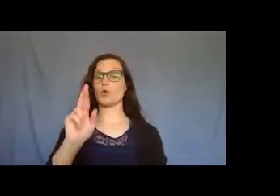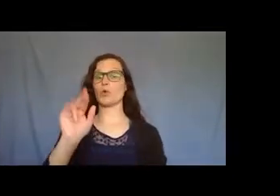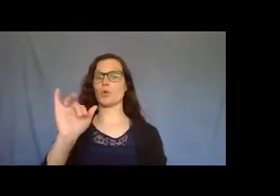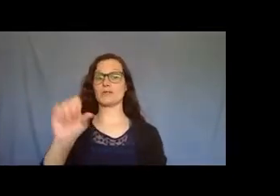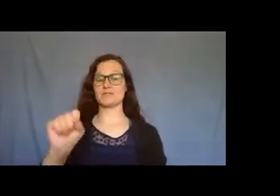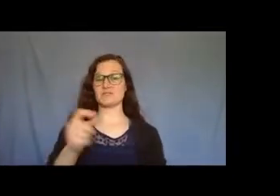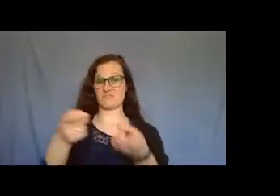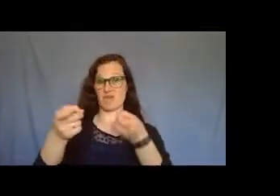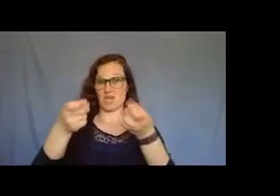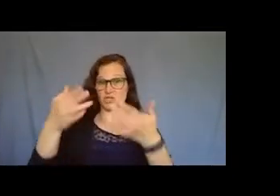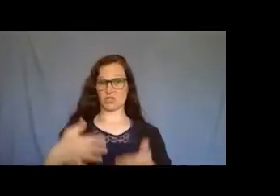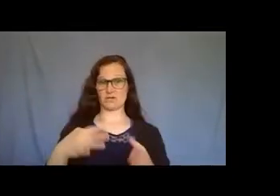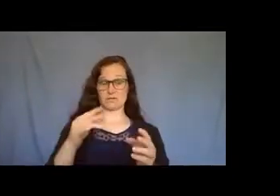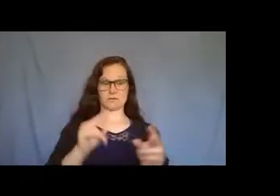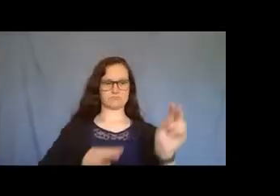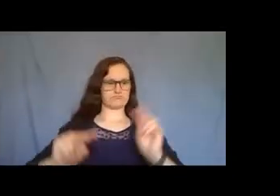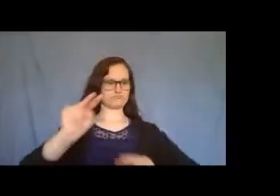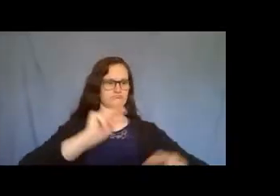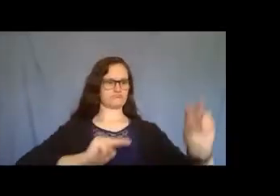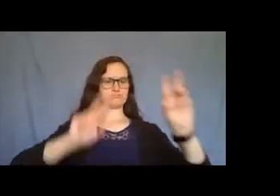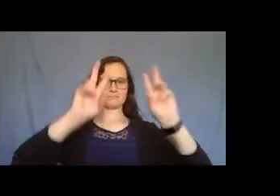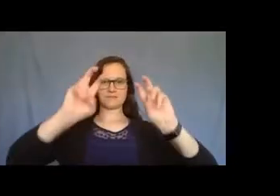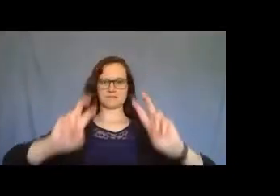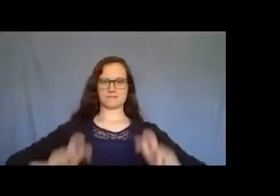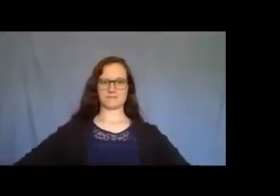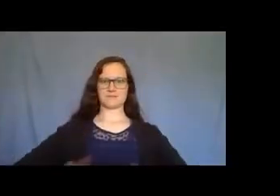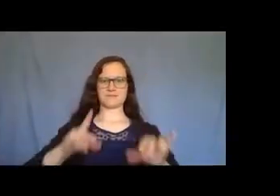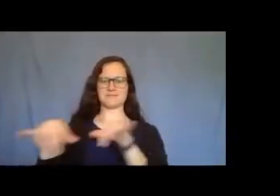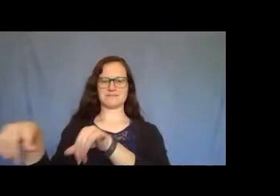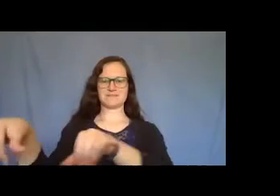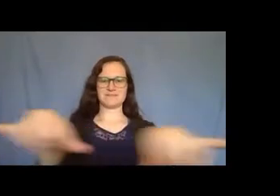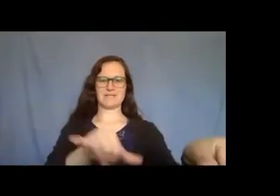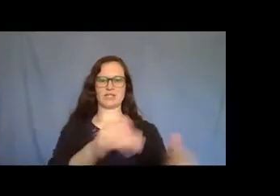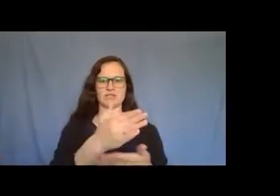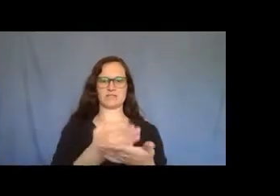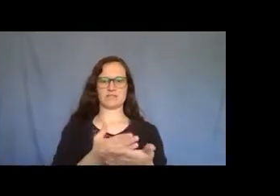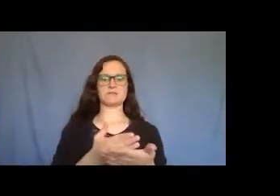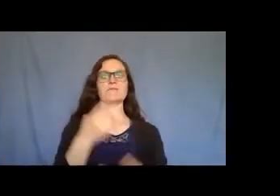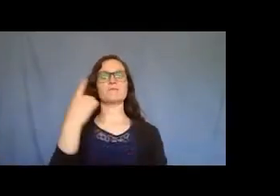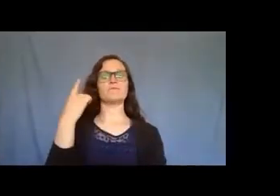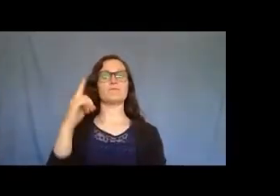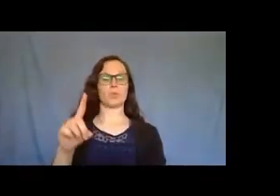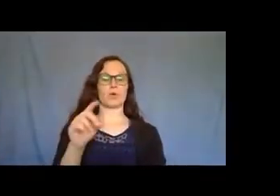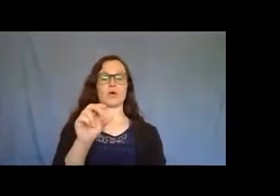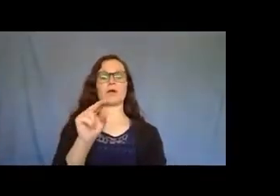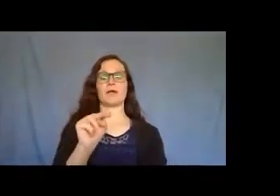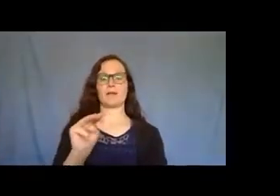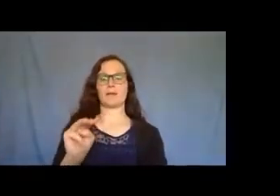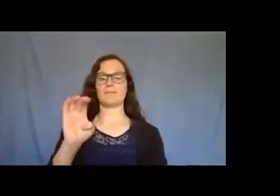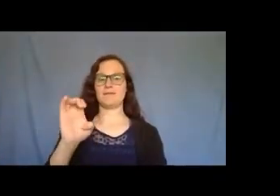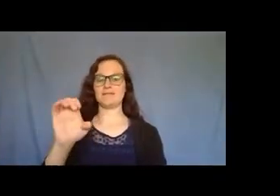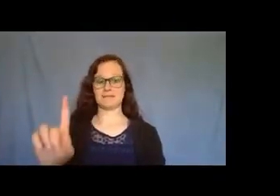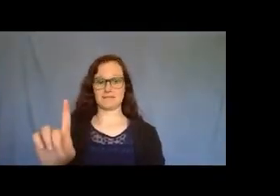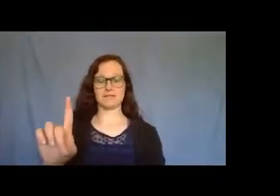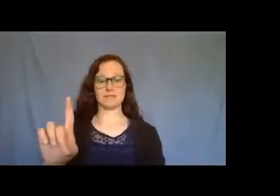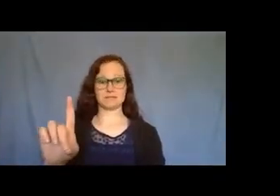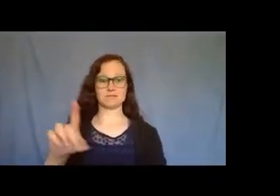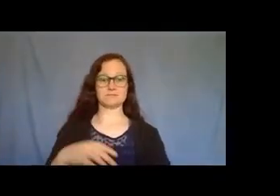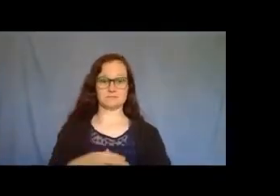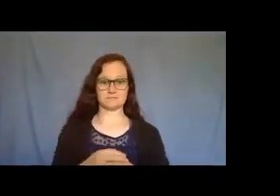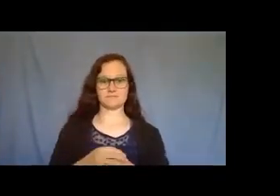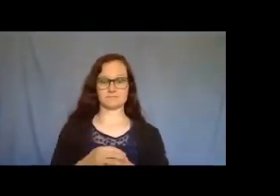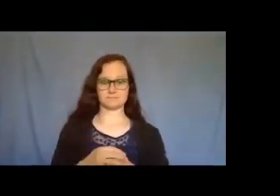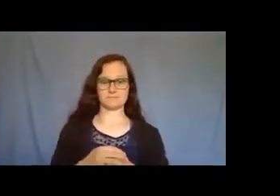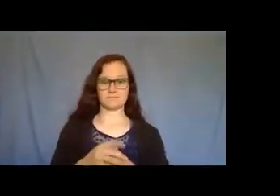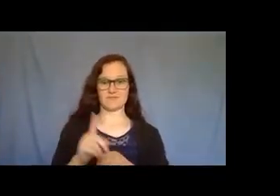the Monitoring, Assessment and Standards section in the New Mexico Environment Department, Surface Water Quality Bureau. He has